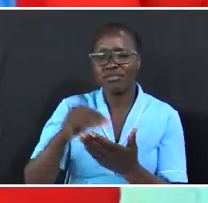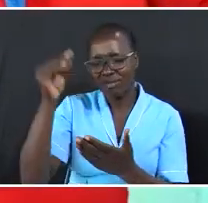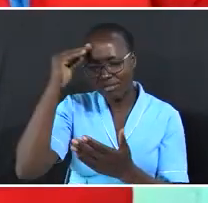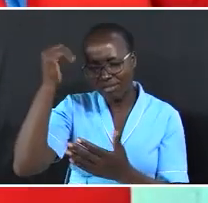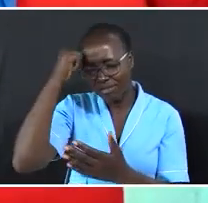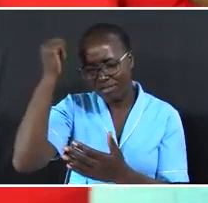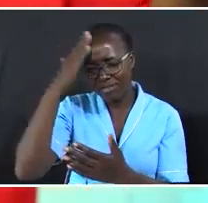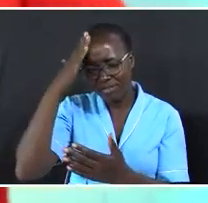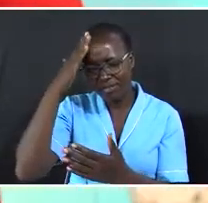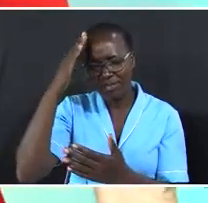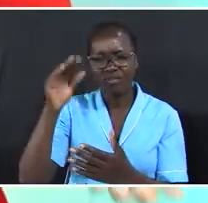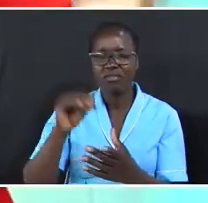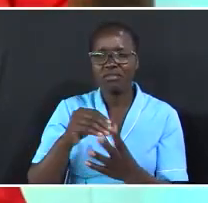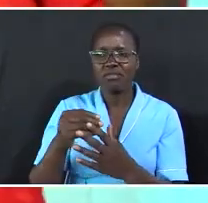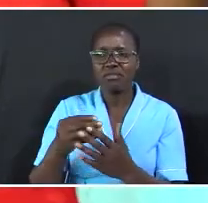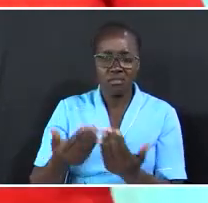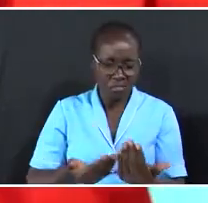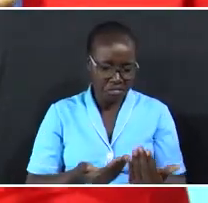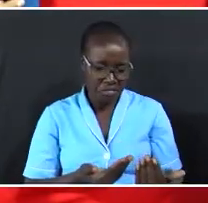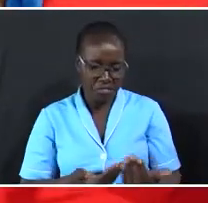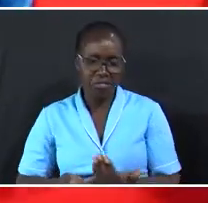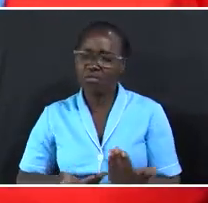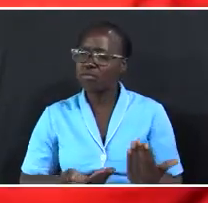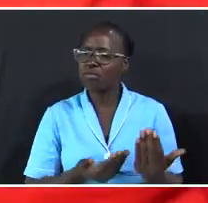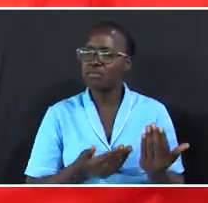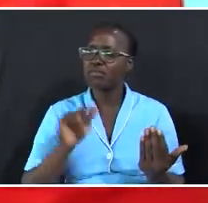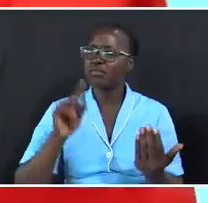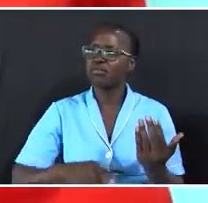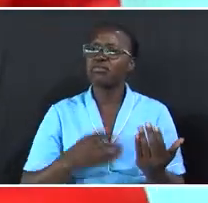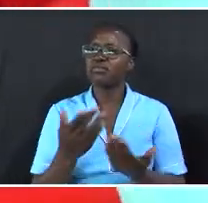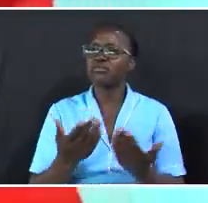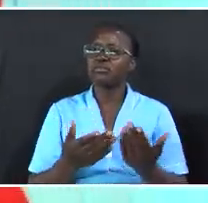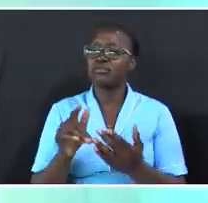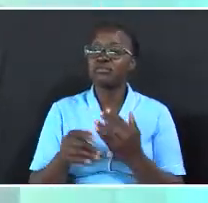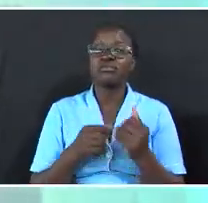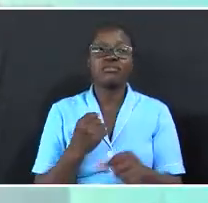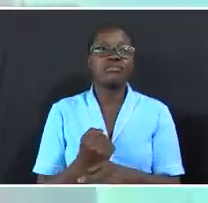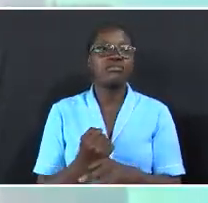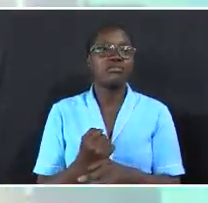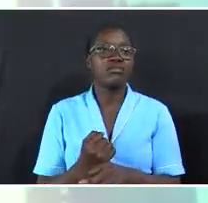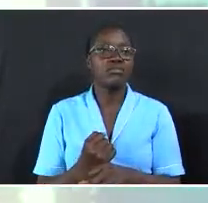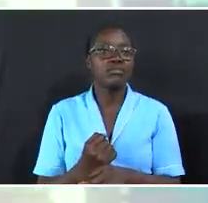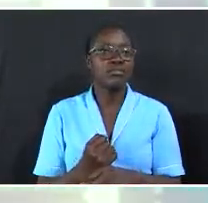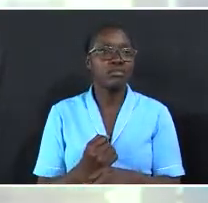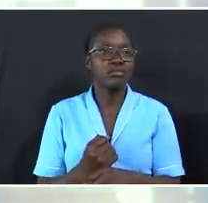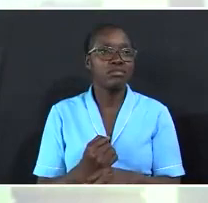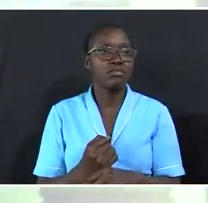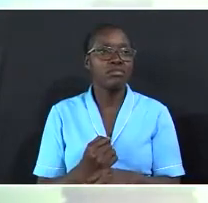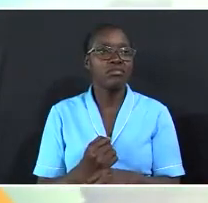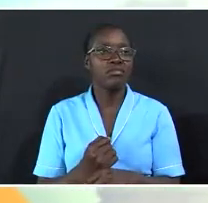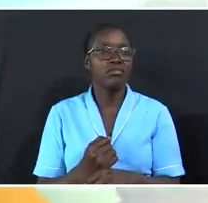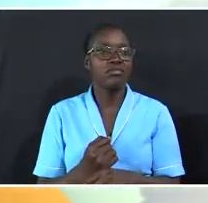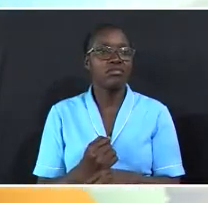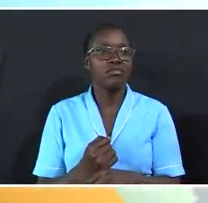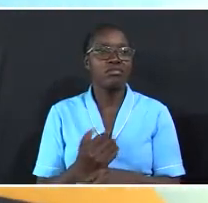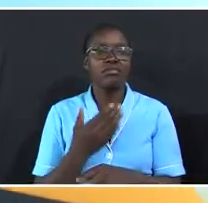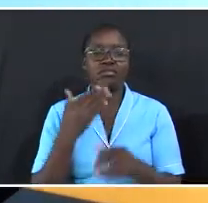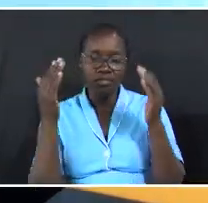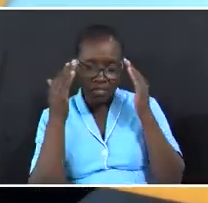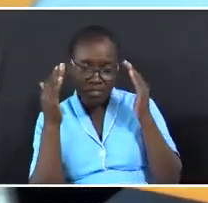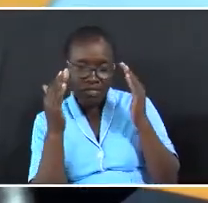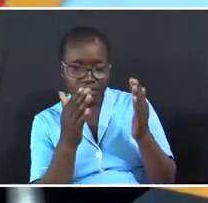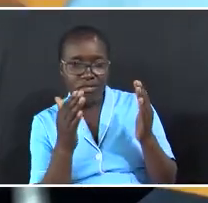am having a small baby, I cannot serve. That, you know, this year, you know, I want to